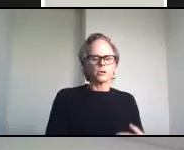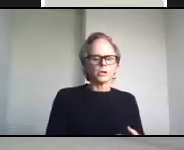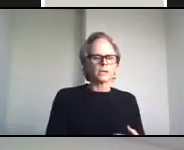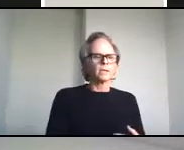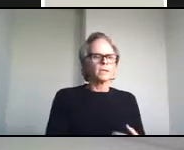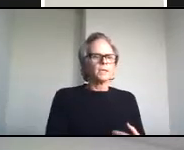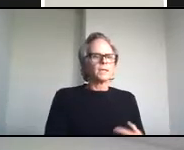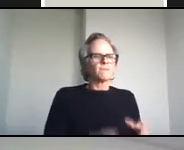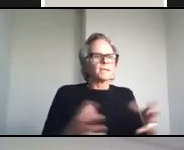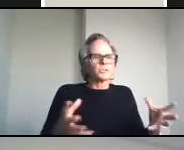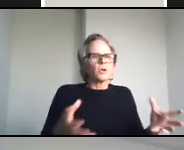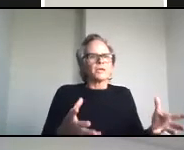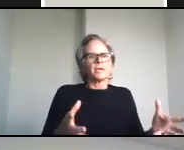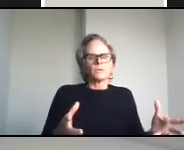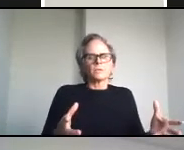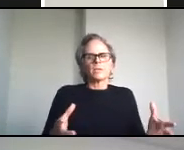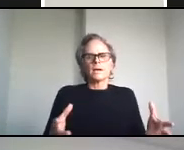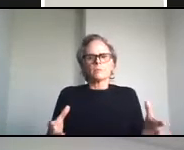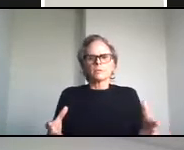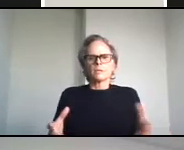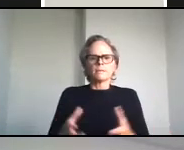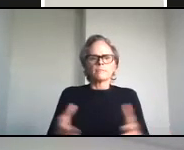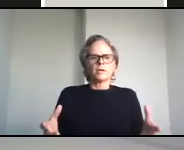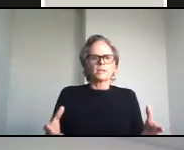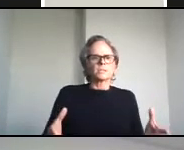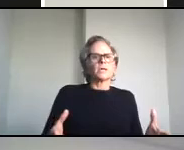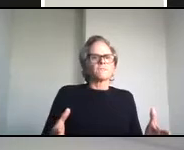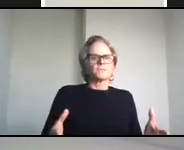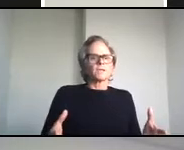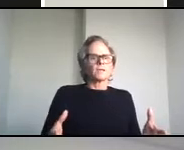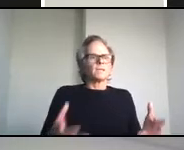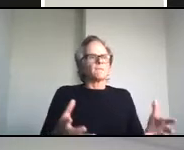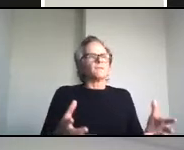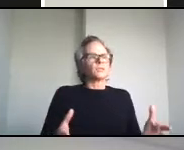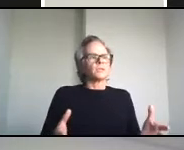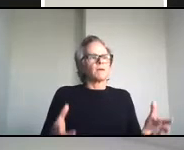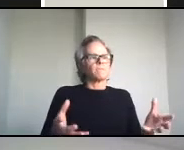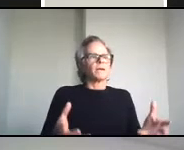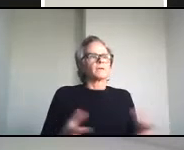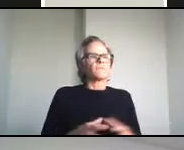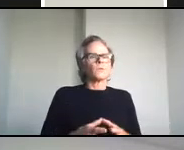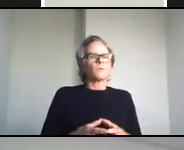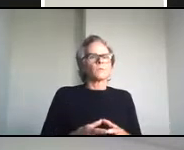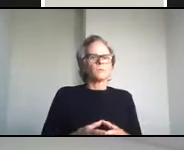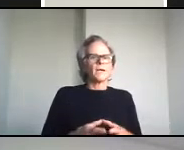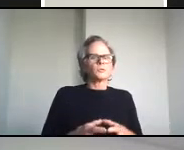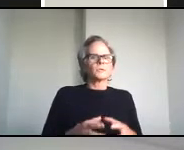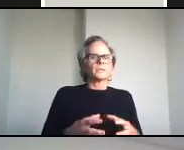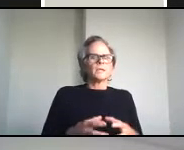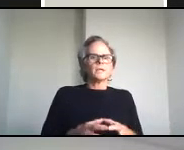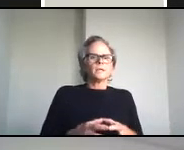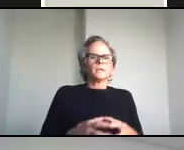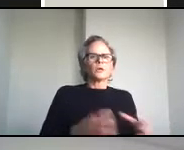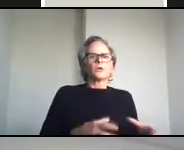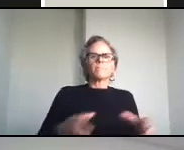indeed learning. And in fact, it's all there within the library. The library itself is a kind of definition of our path forward. We